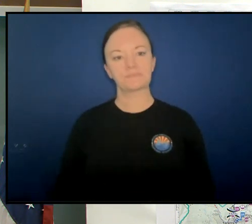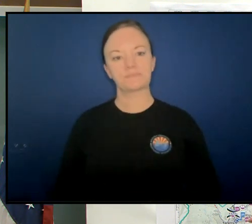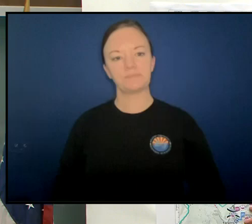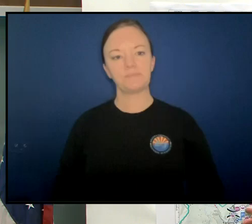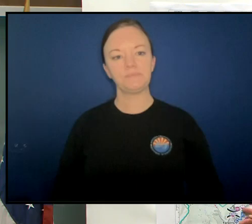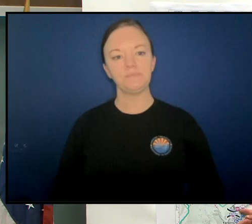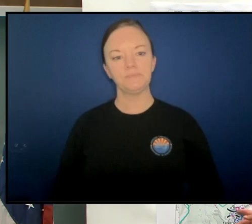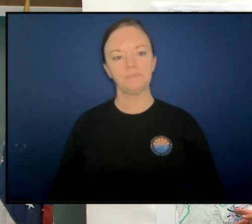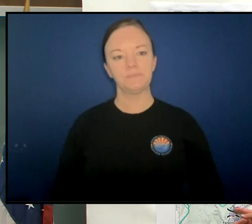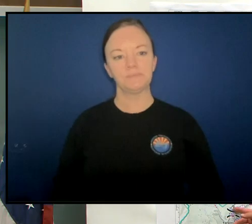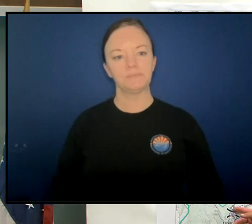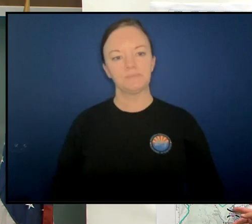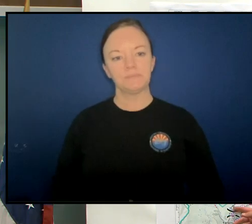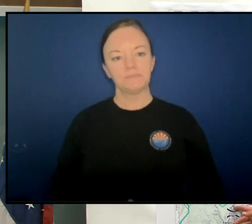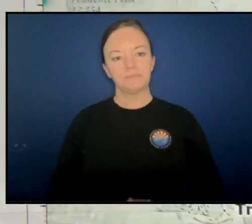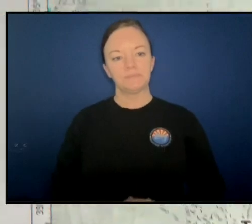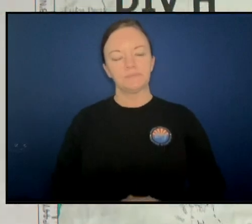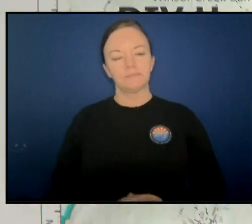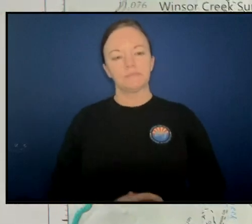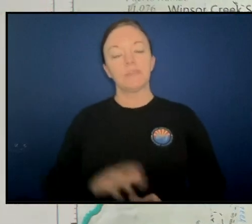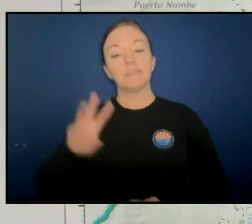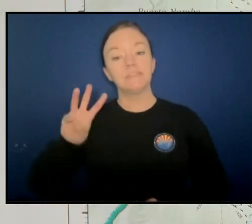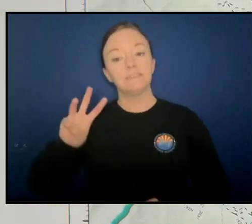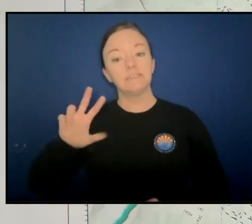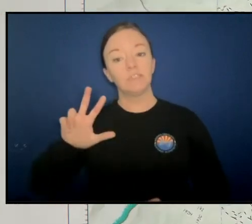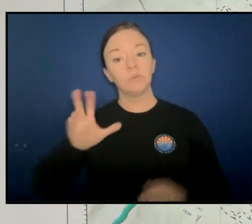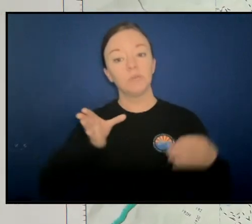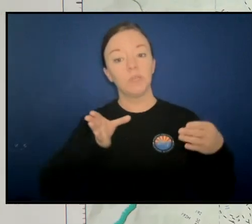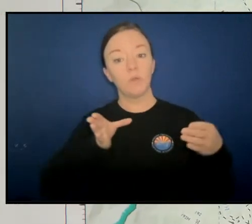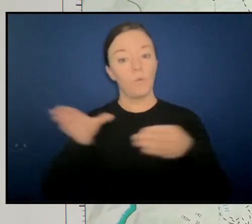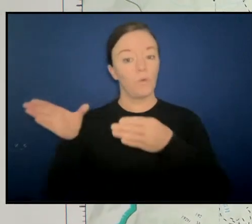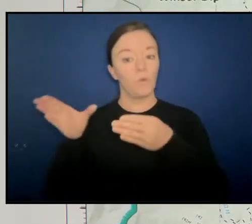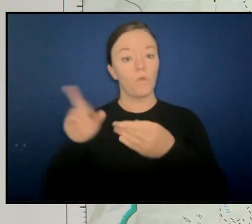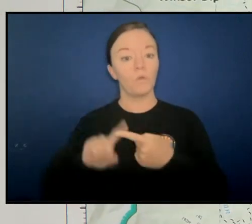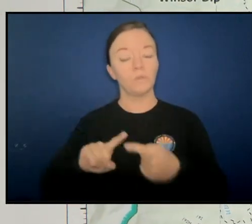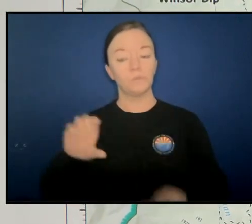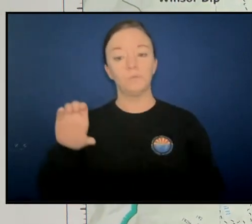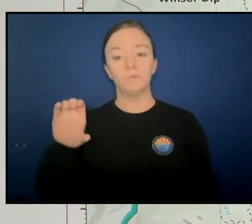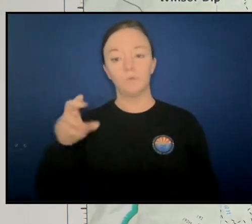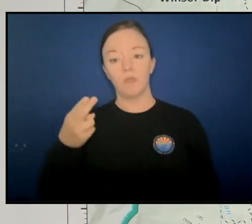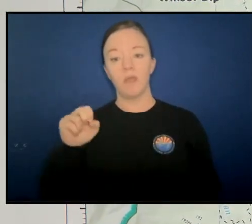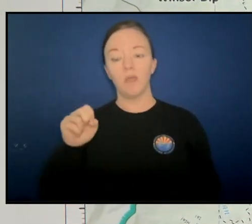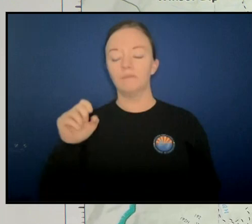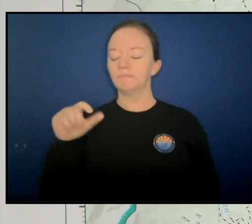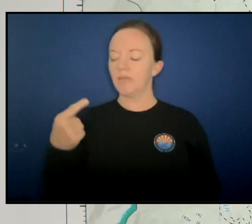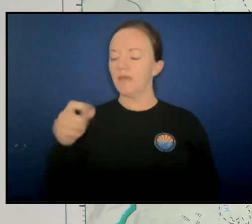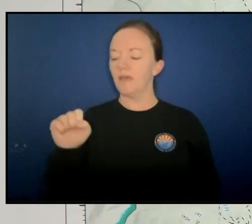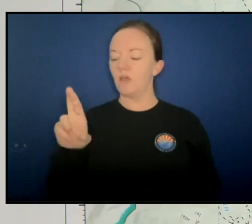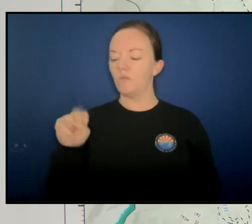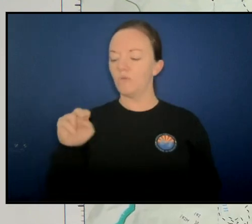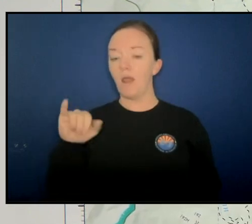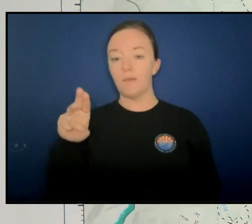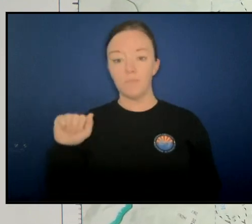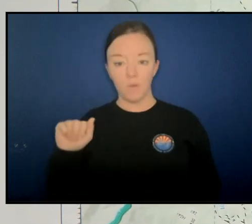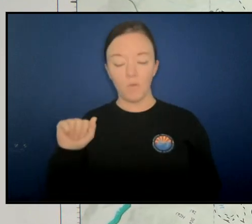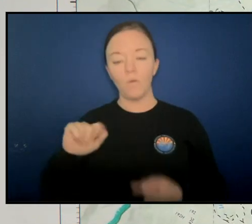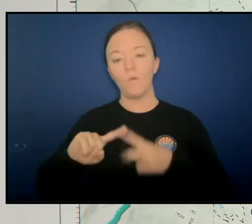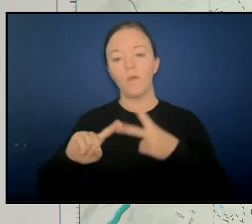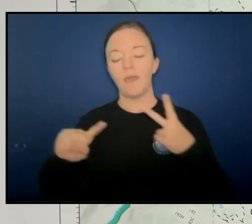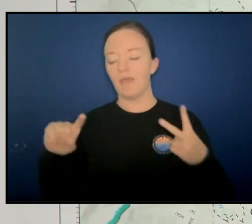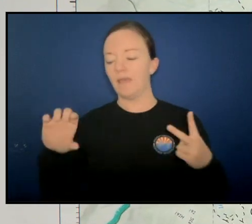down into the 63 corridor there, going up into Cowles and Geronimo, those folks are still down there doing